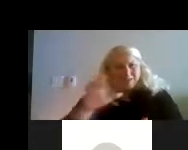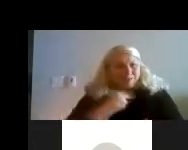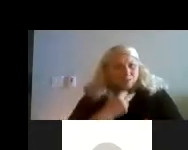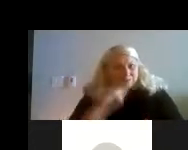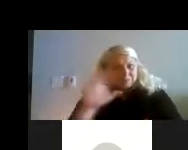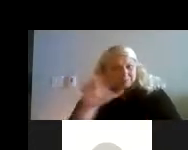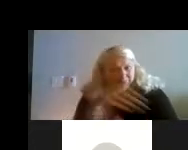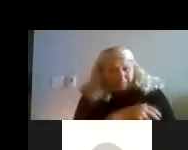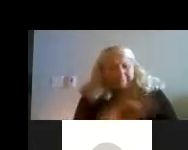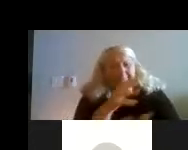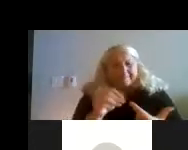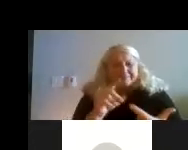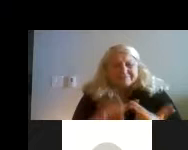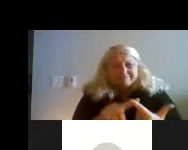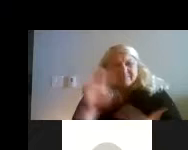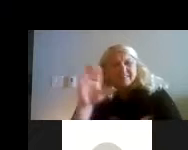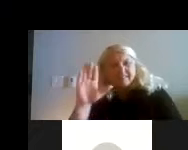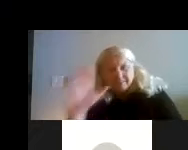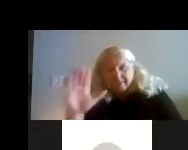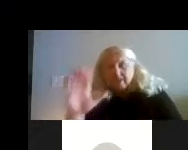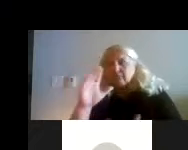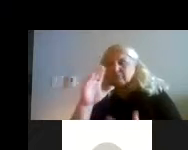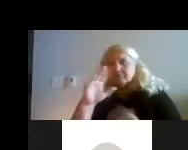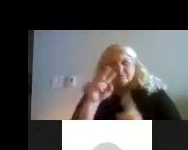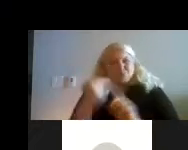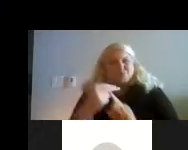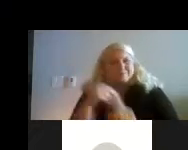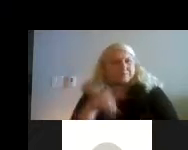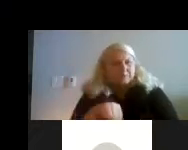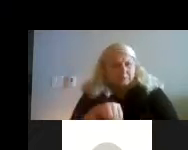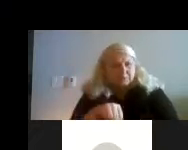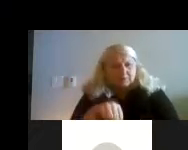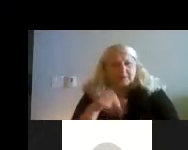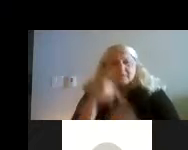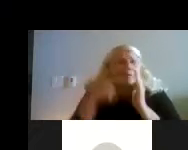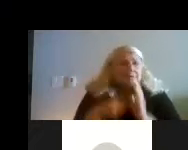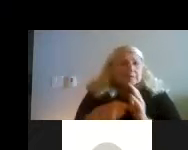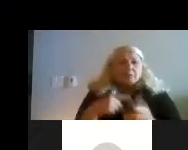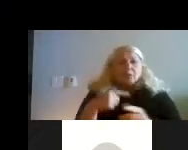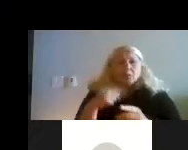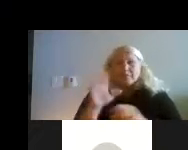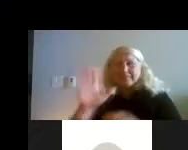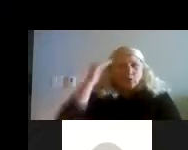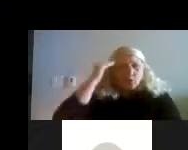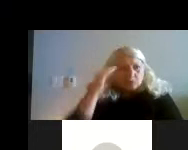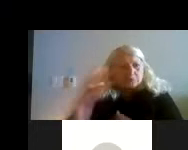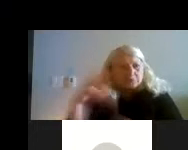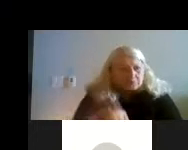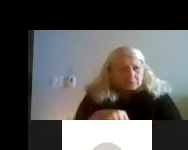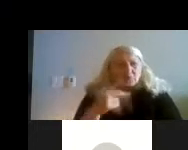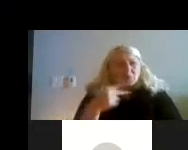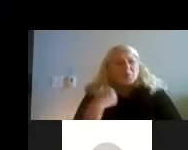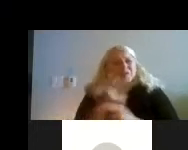In a lot of our research projects, we're also, involving elders in every stage along the way. And that's part